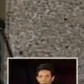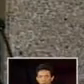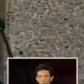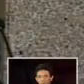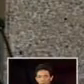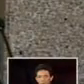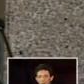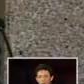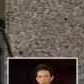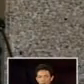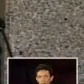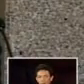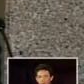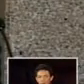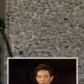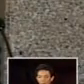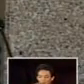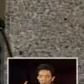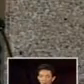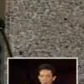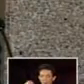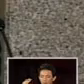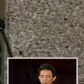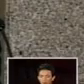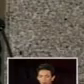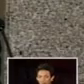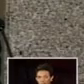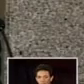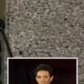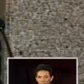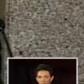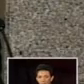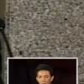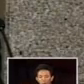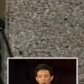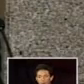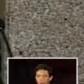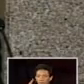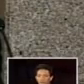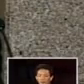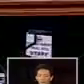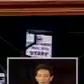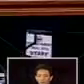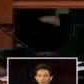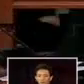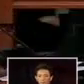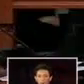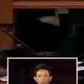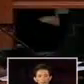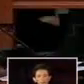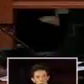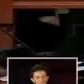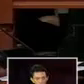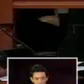the of the respondent public officer may be made your own without an order of the court sir your explanation is very very clear